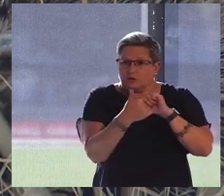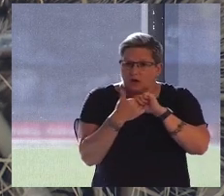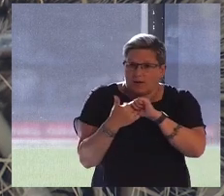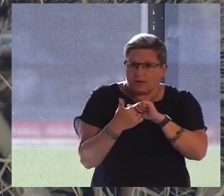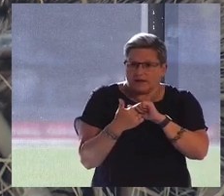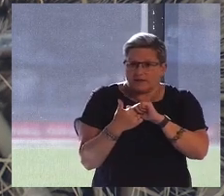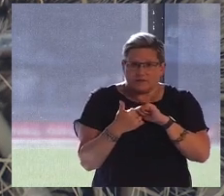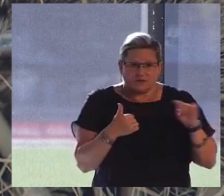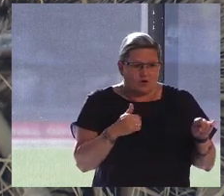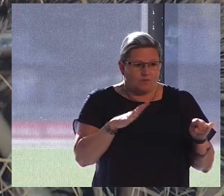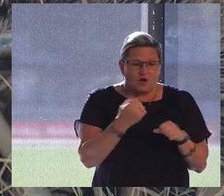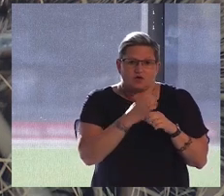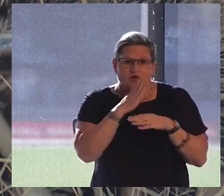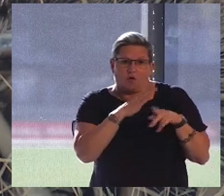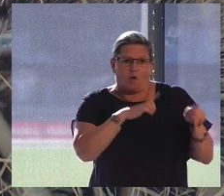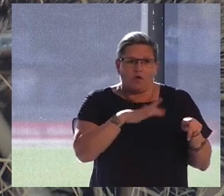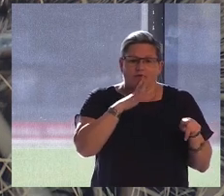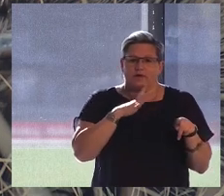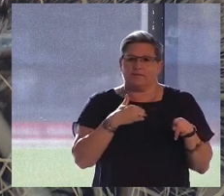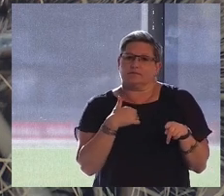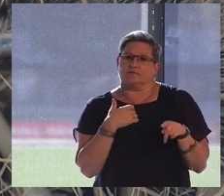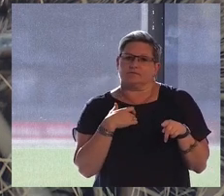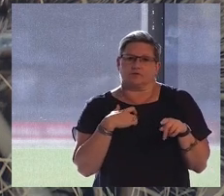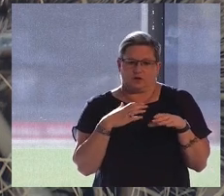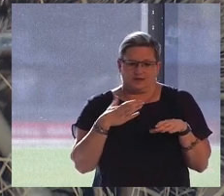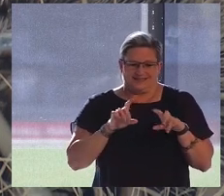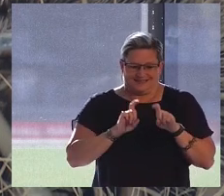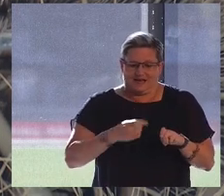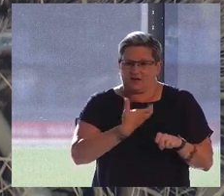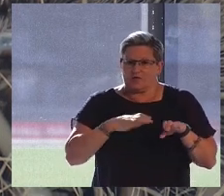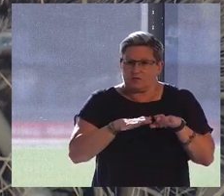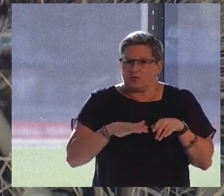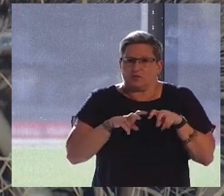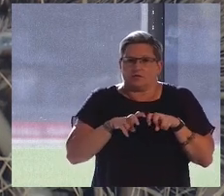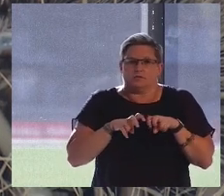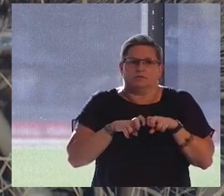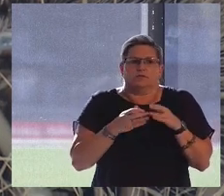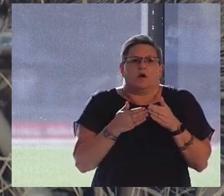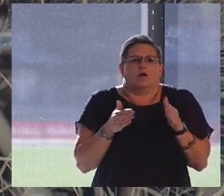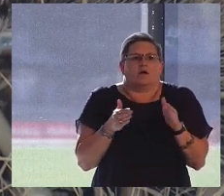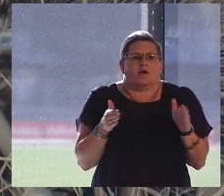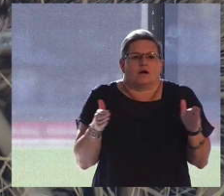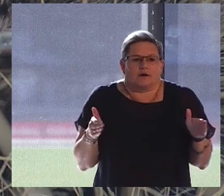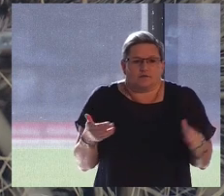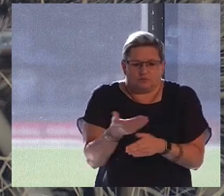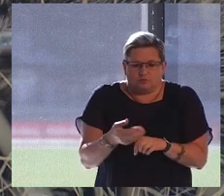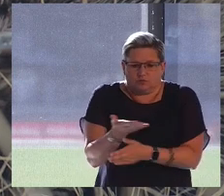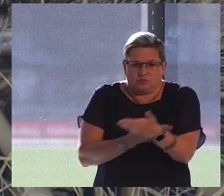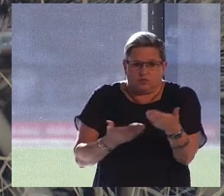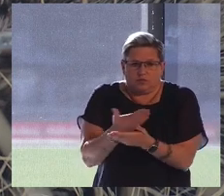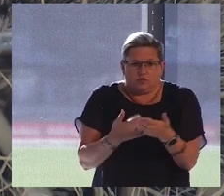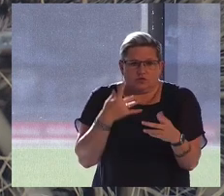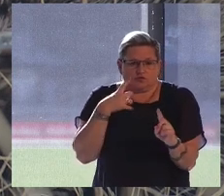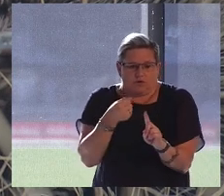their comfort zones and get into their stretch zones to turn things around in the time we have left on nature and climate.